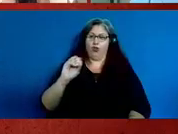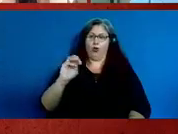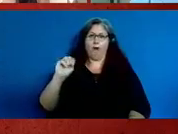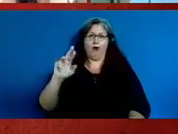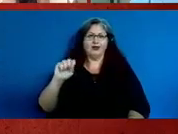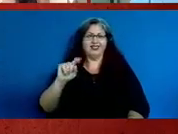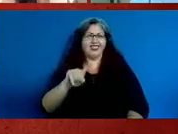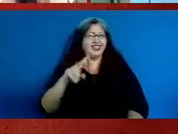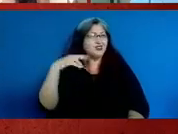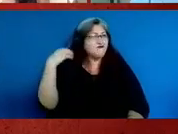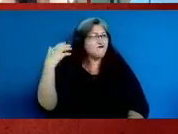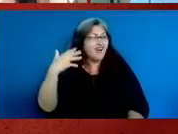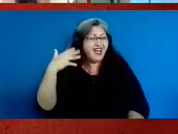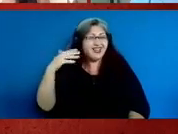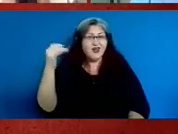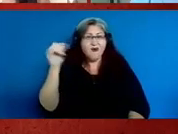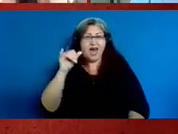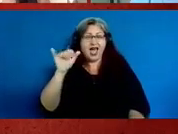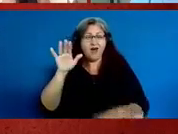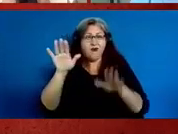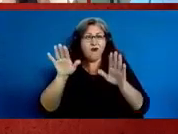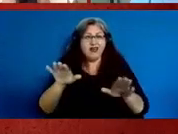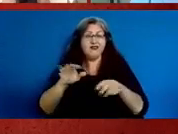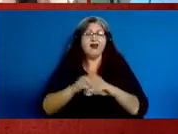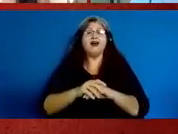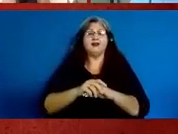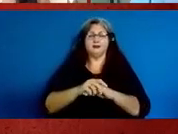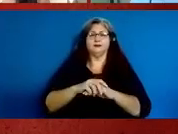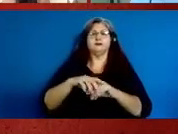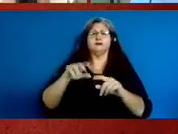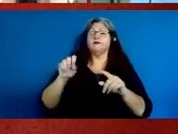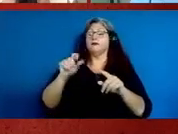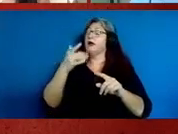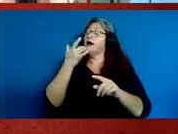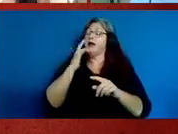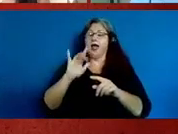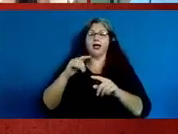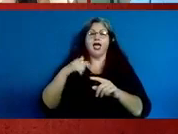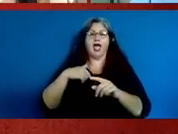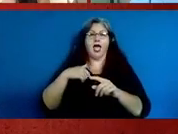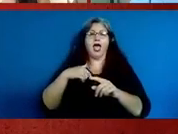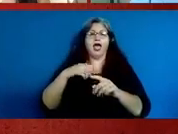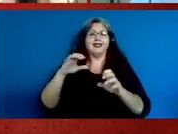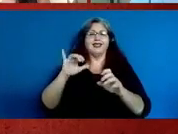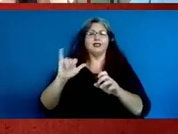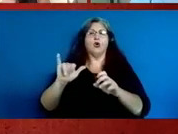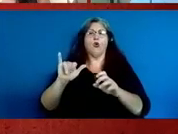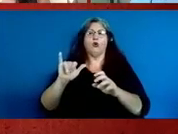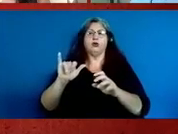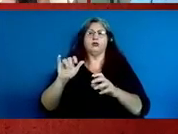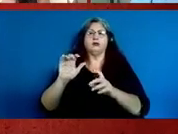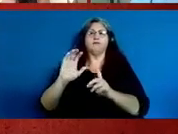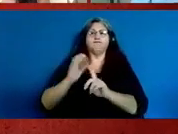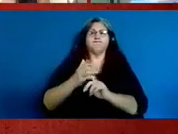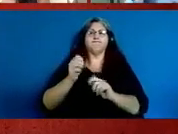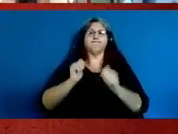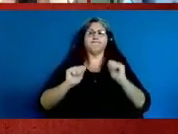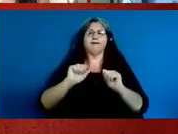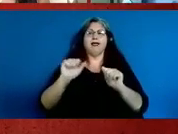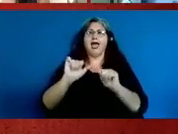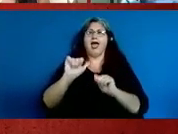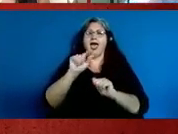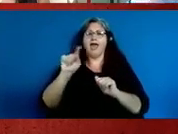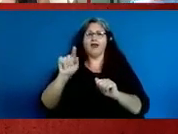nuts. And so wonderful. And luckily I did all those impersonations on his show And right